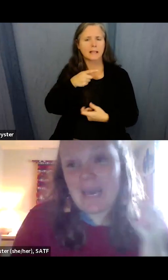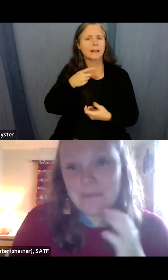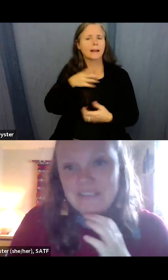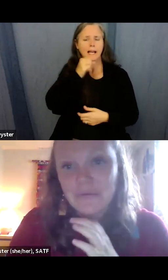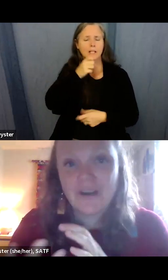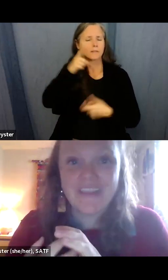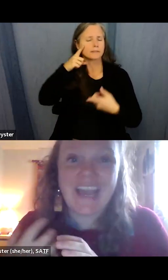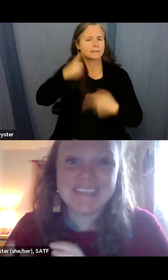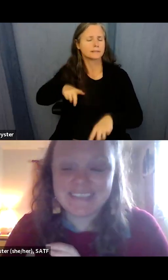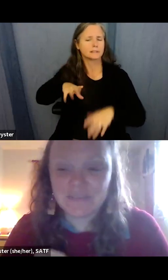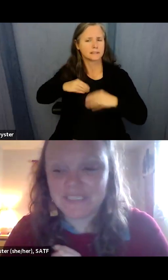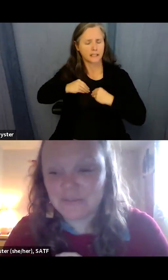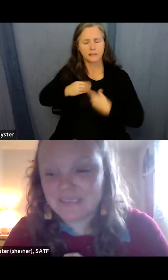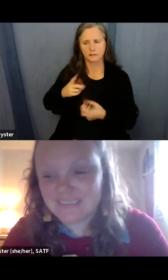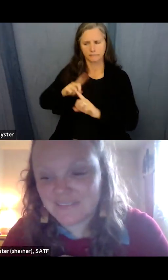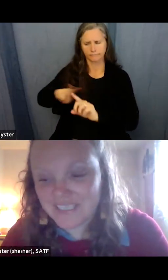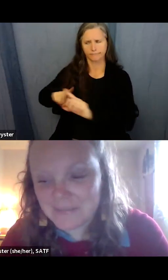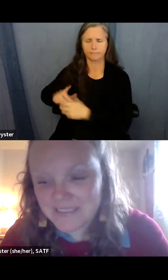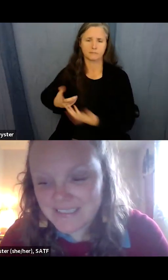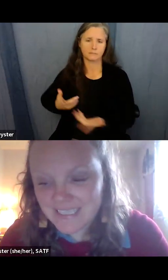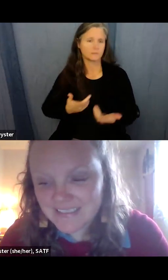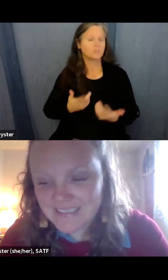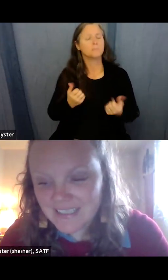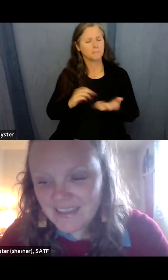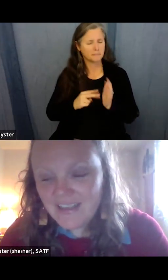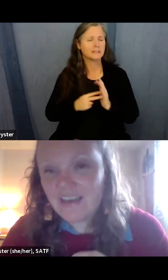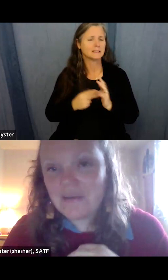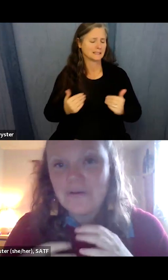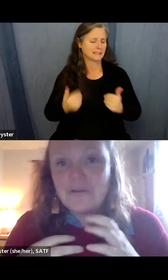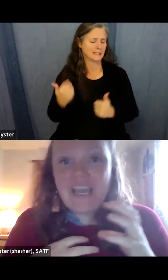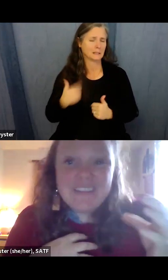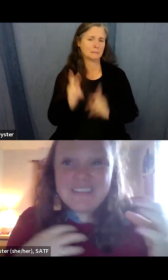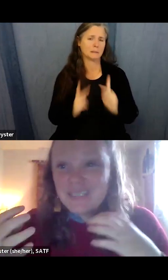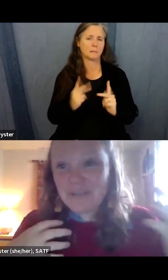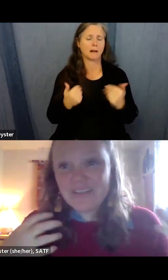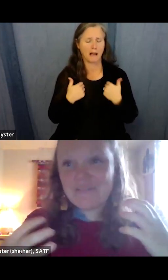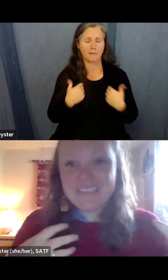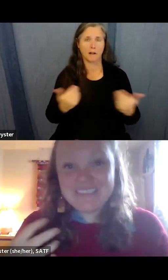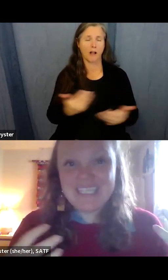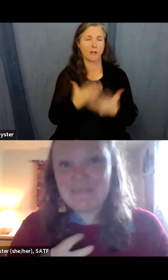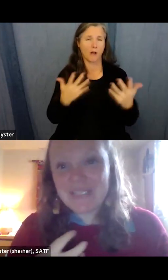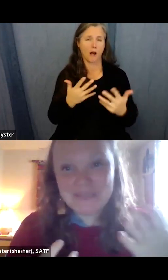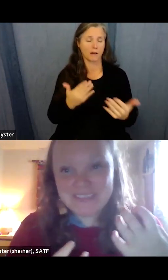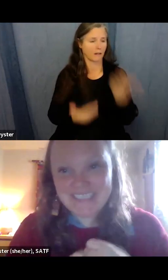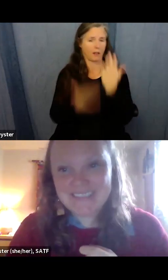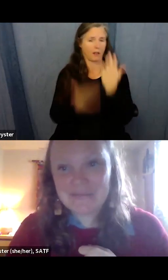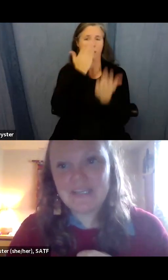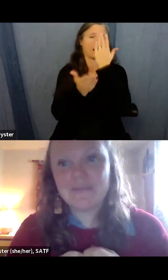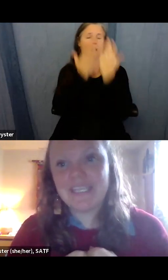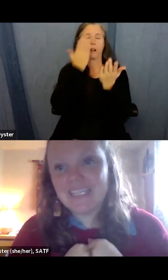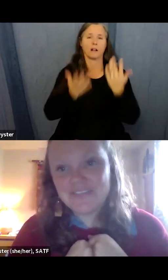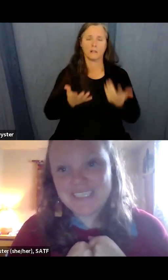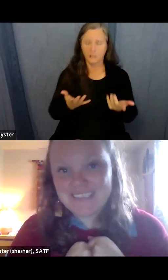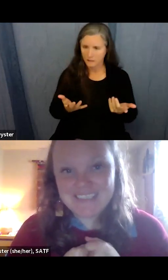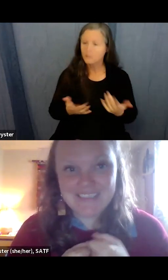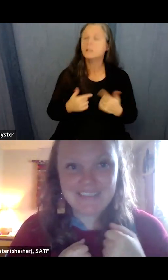Has this happened, or are they accessing resources in faith-based settings? Also, like, what are their rights in medical settings as well,